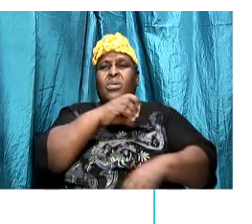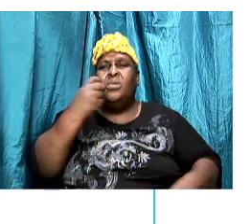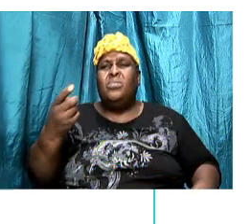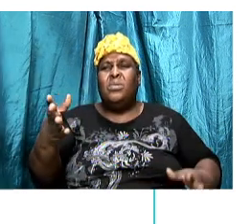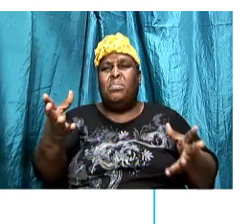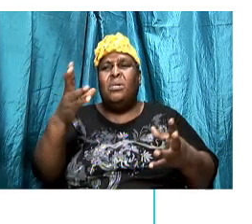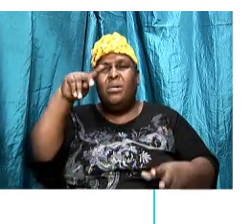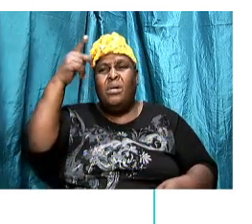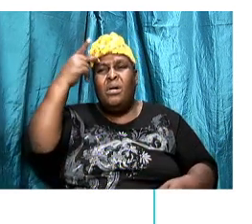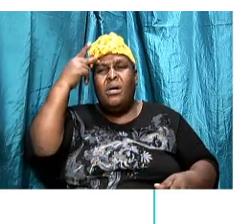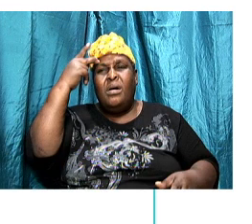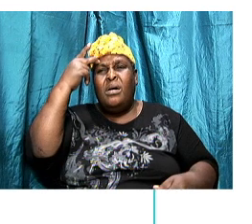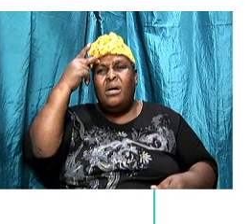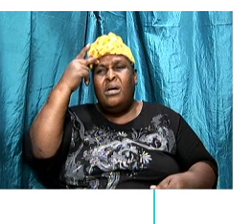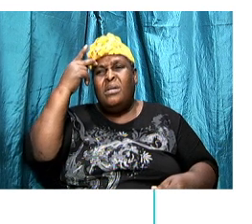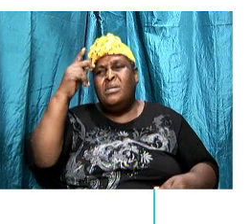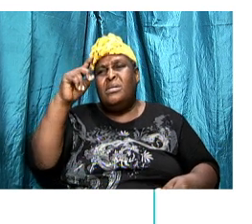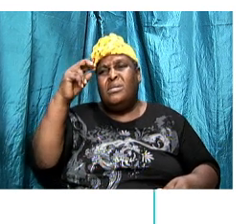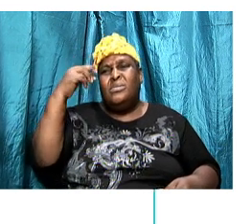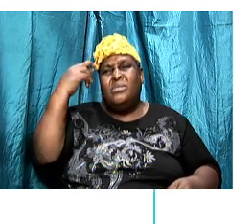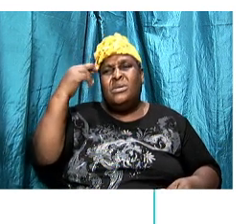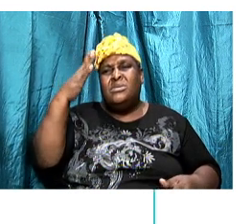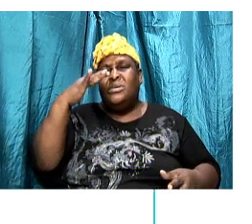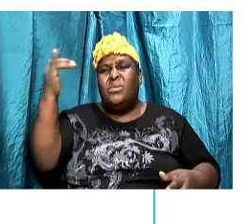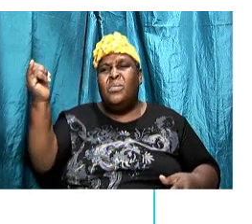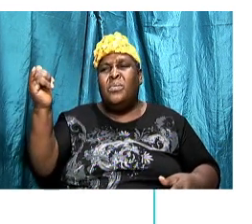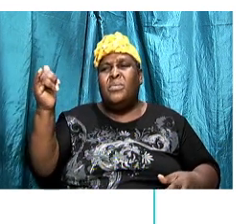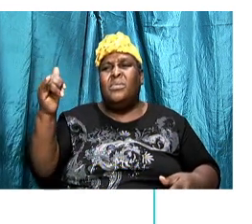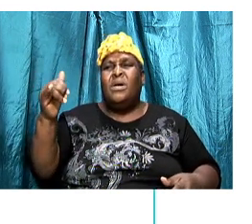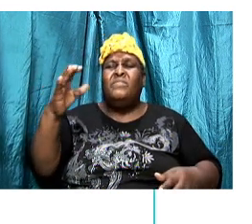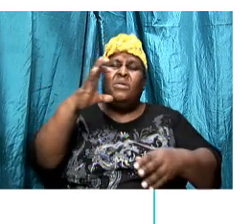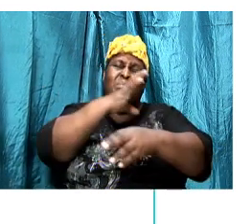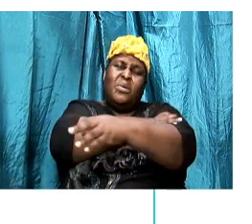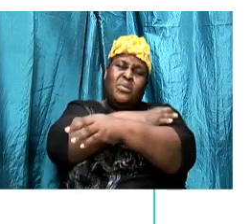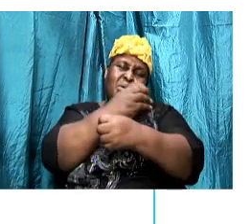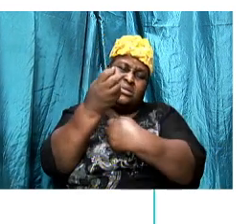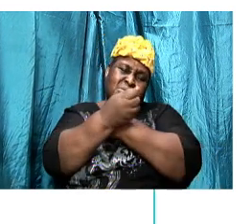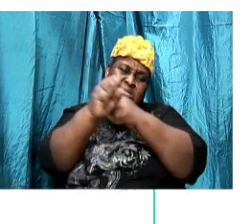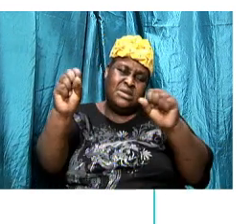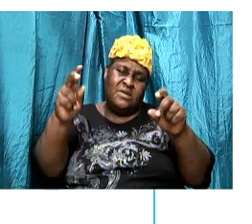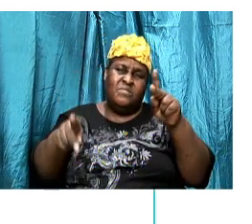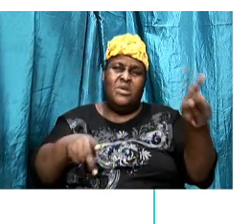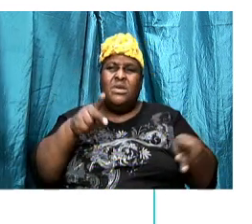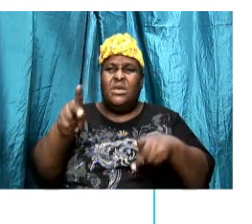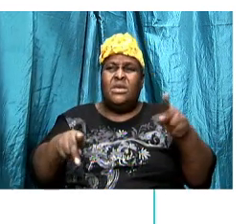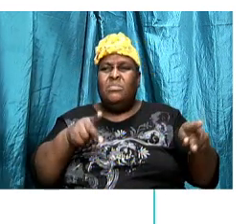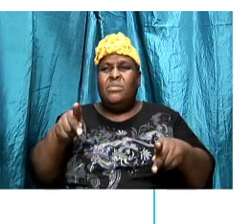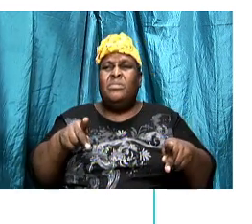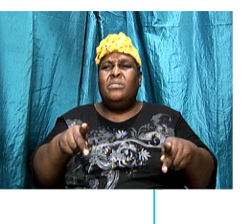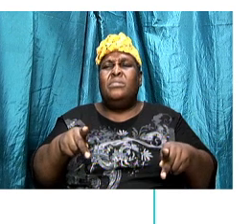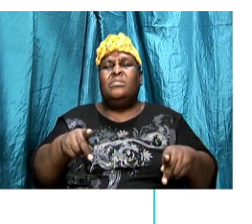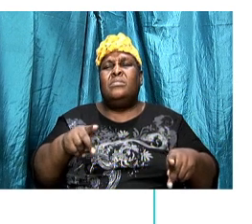it, other from the fact that it worked and it has the power to save people, other from that,